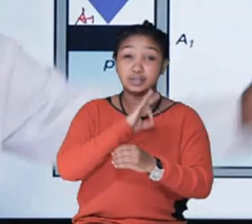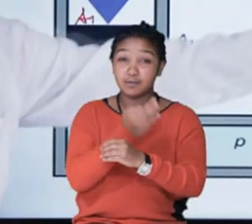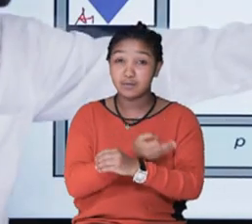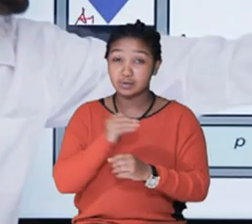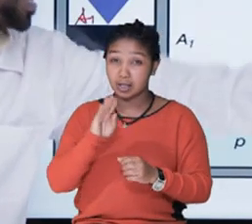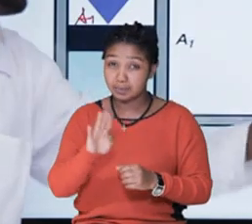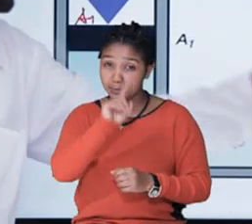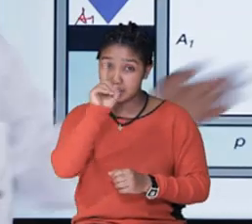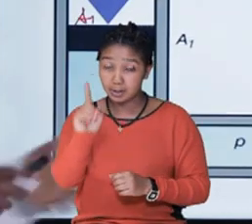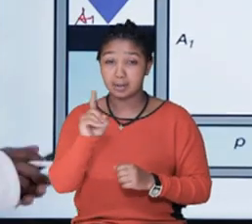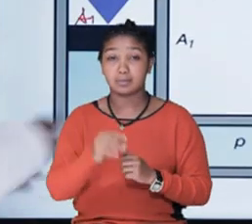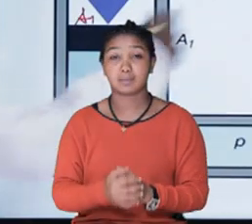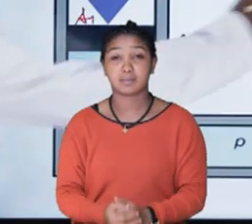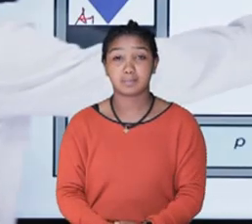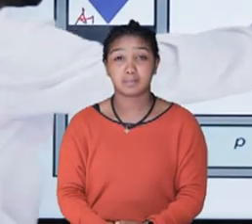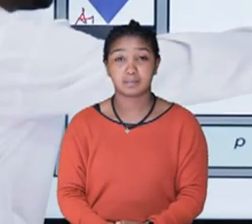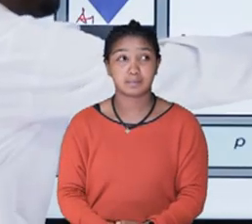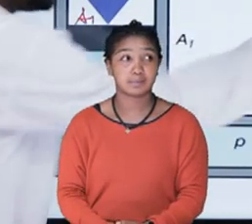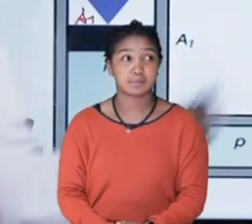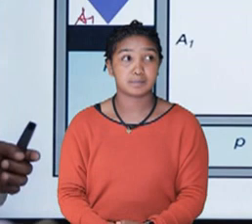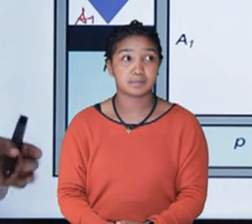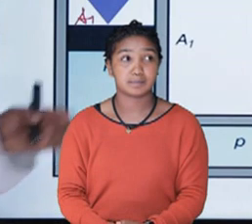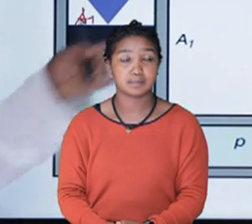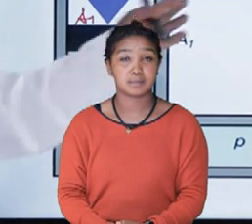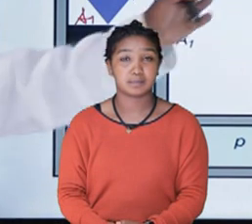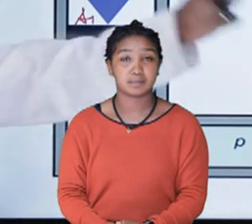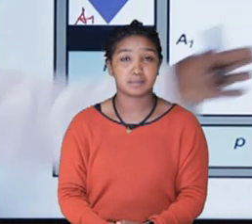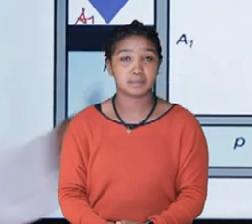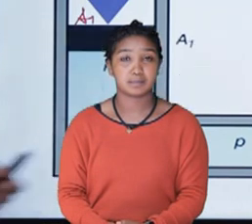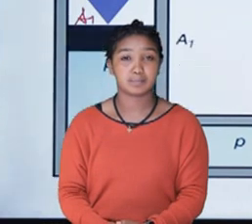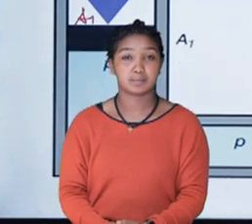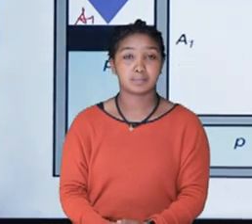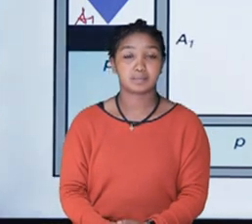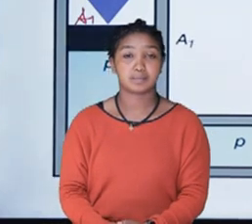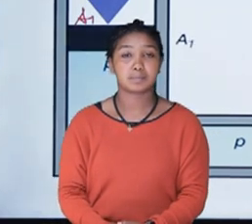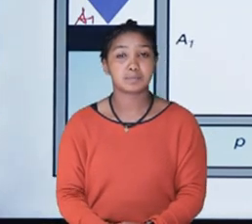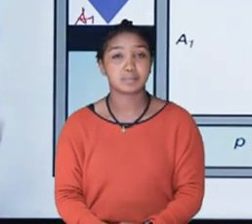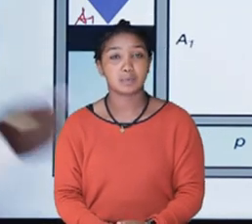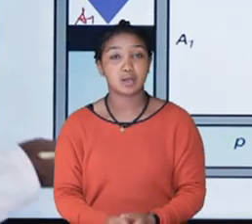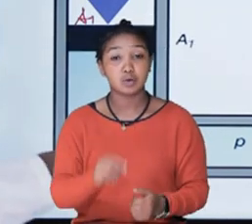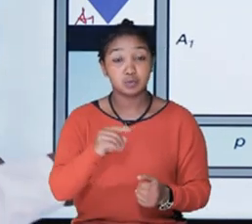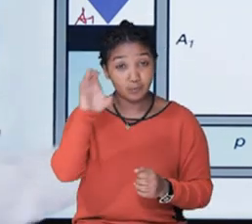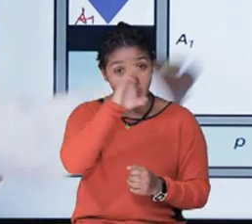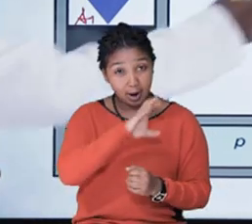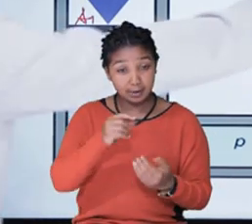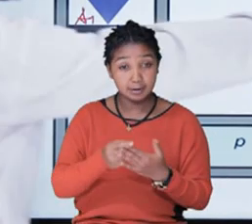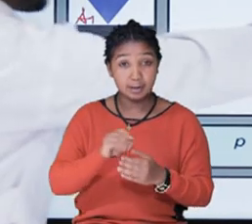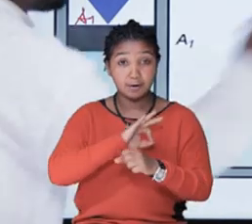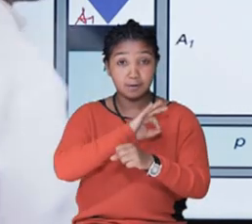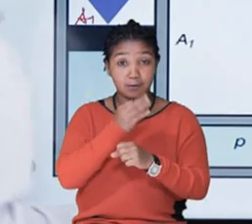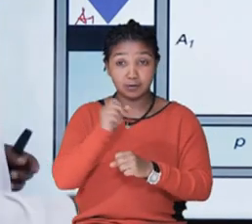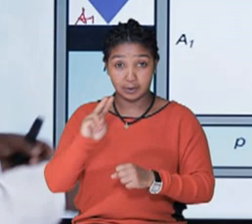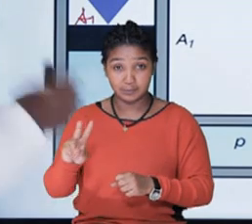at AB, the force at this point, right piston? To find the